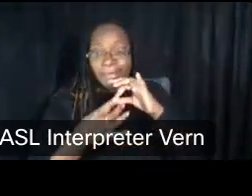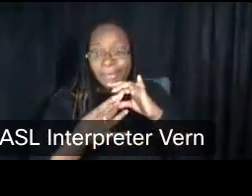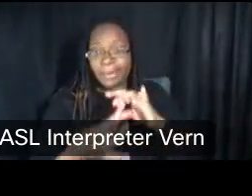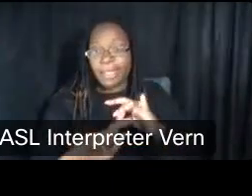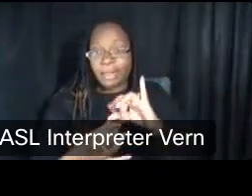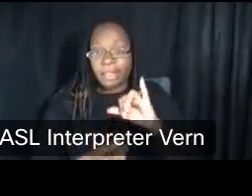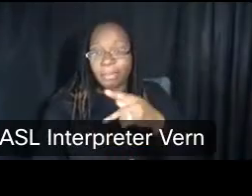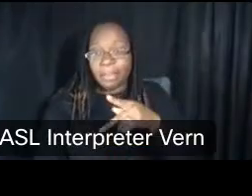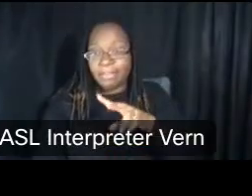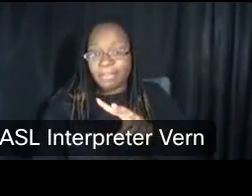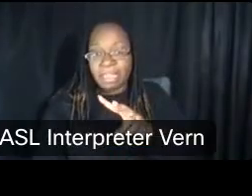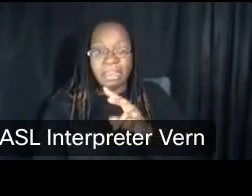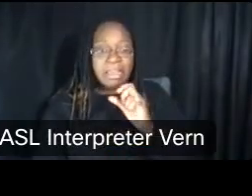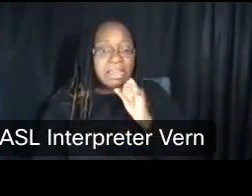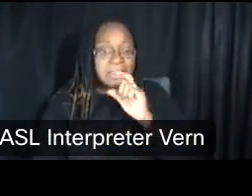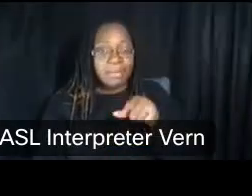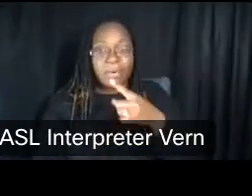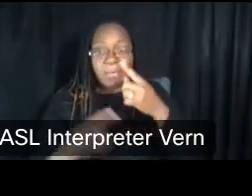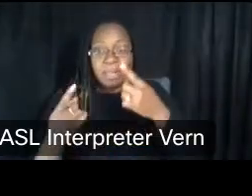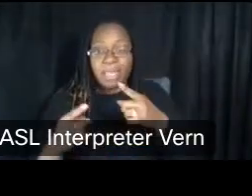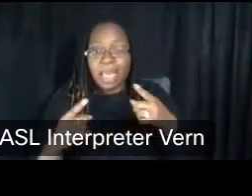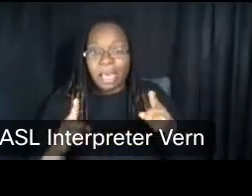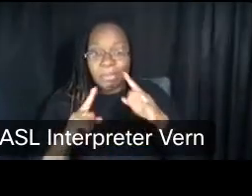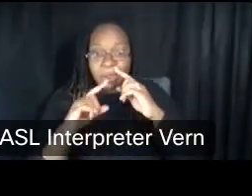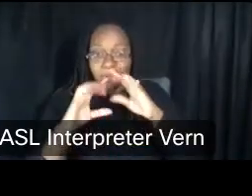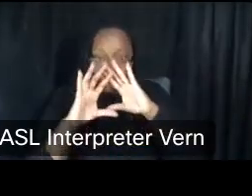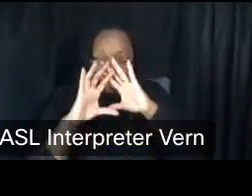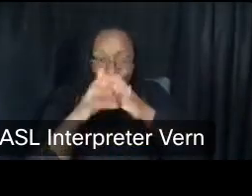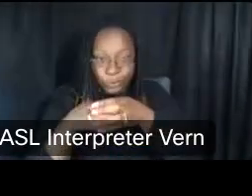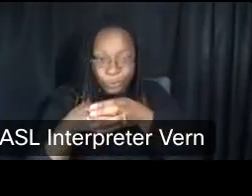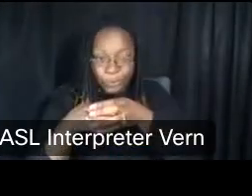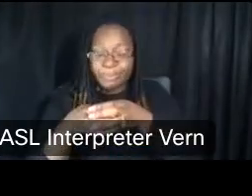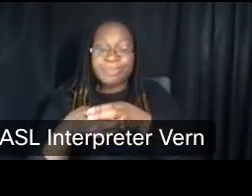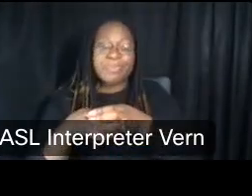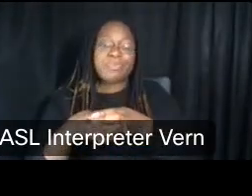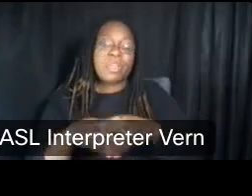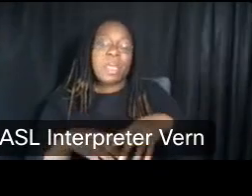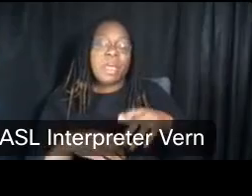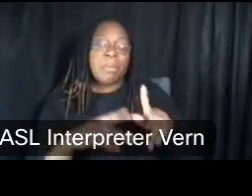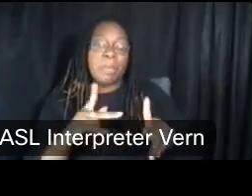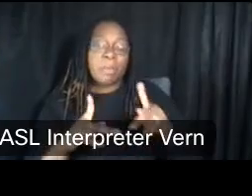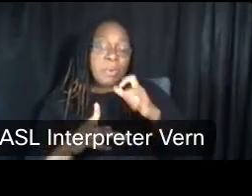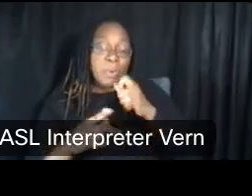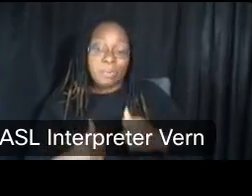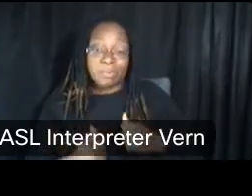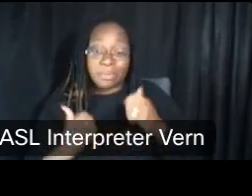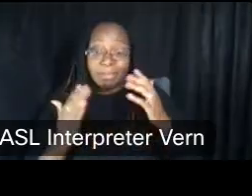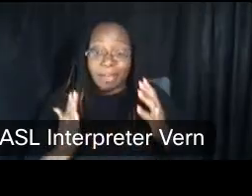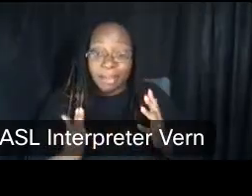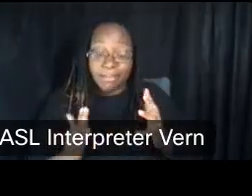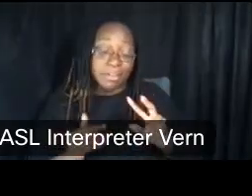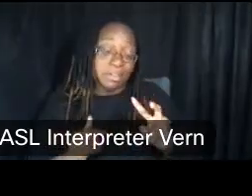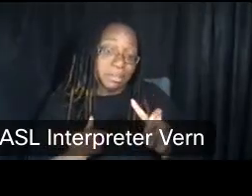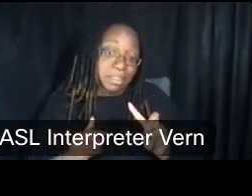vacuum for survivors. That very often survivors of domestic and sexual violence have experienced other kinds